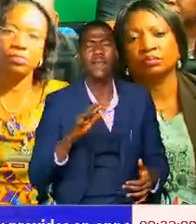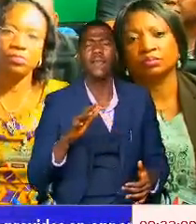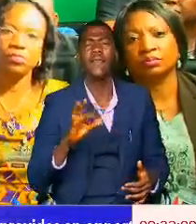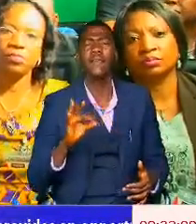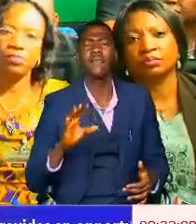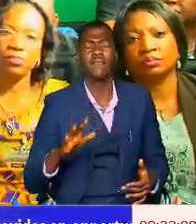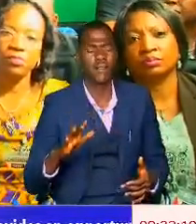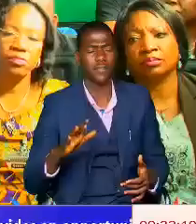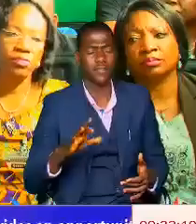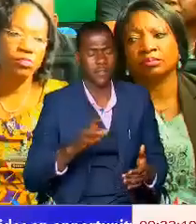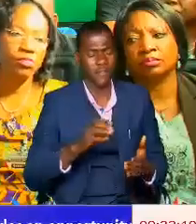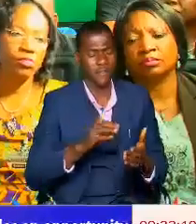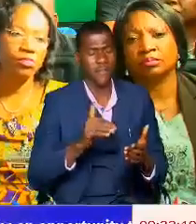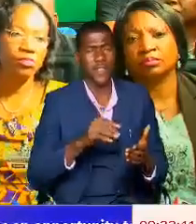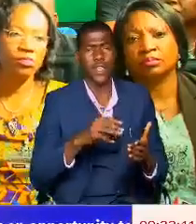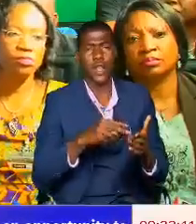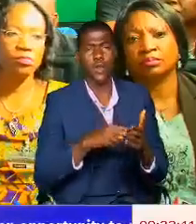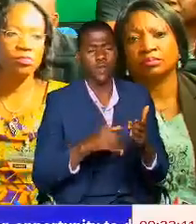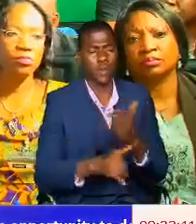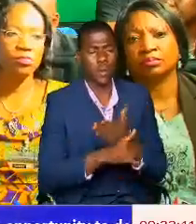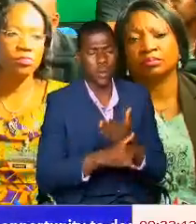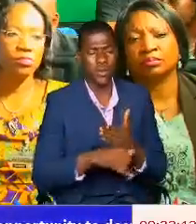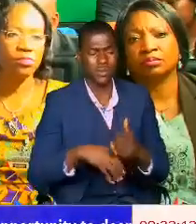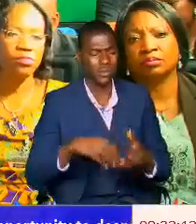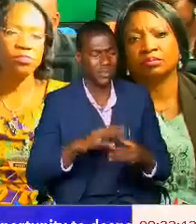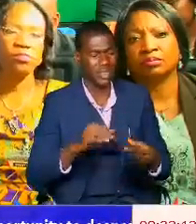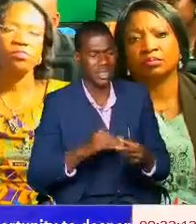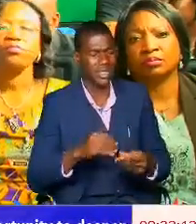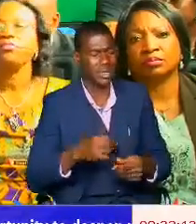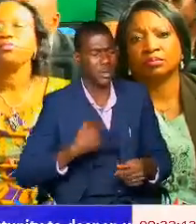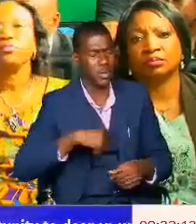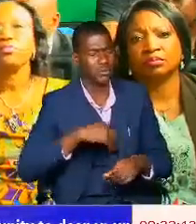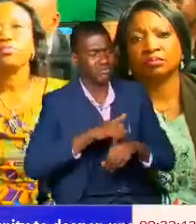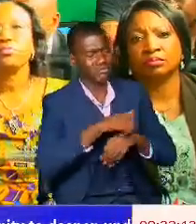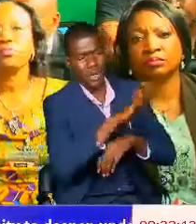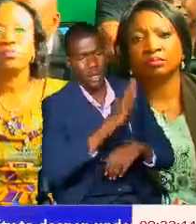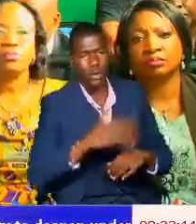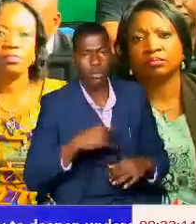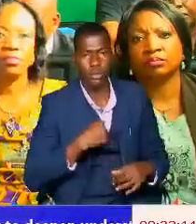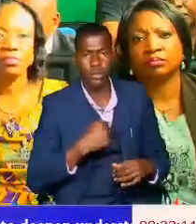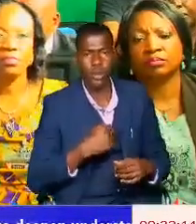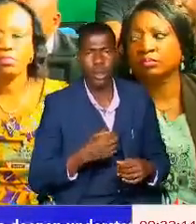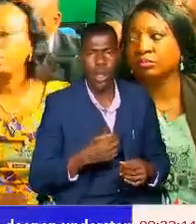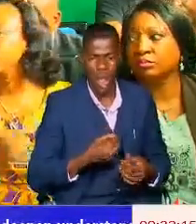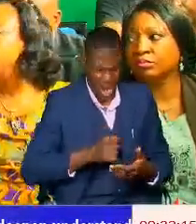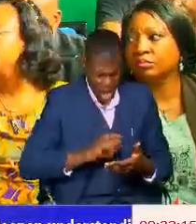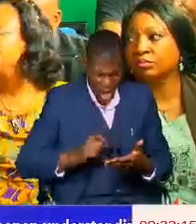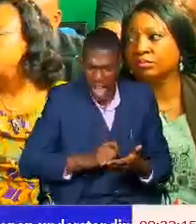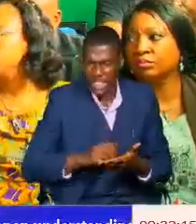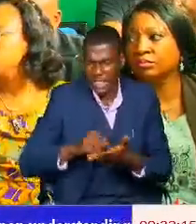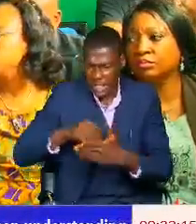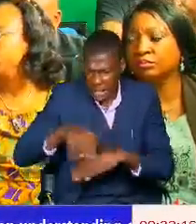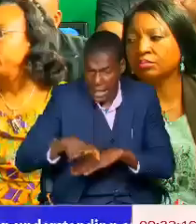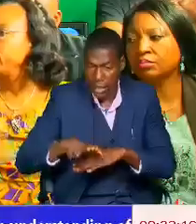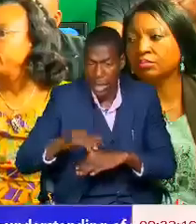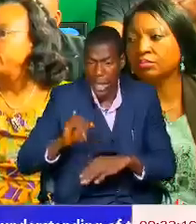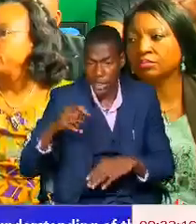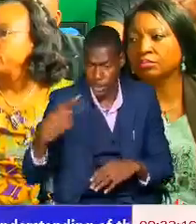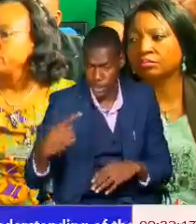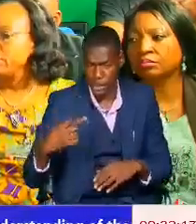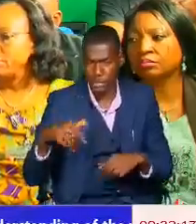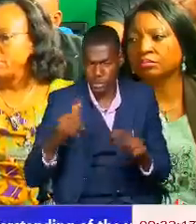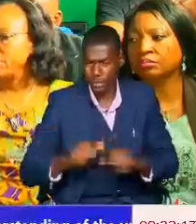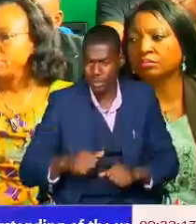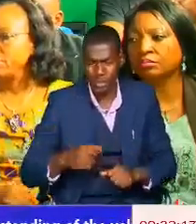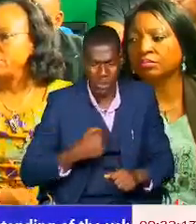Then I wrote a petition to the Inspector General of Police, about four or five petitions, which they did not